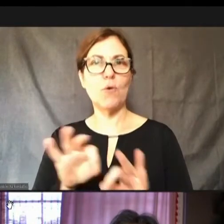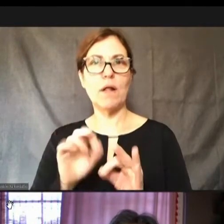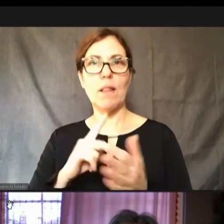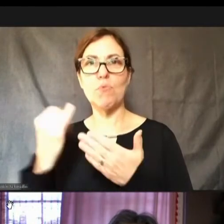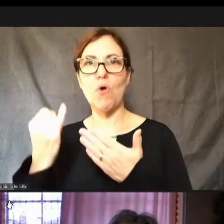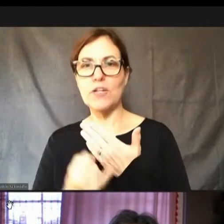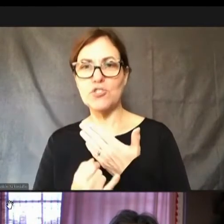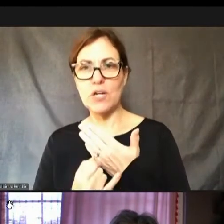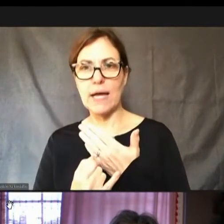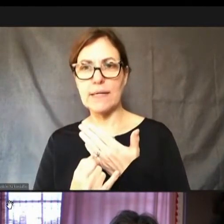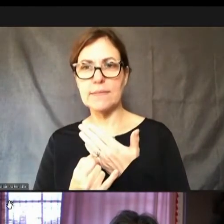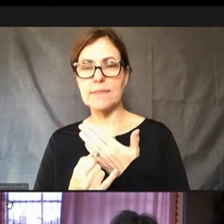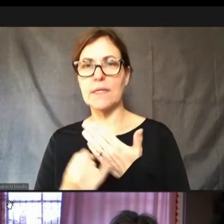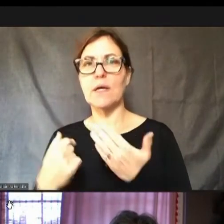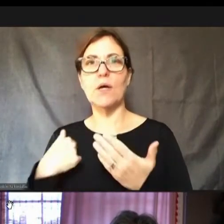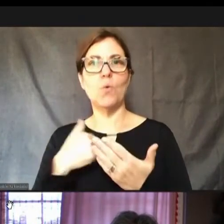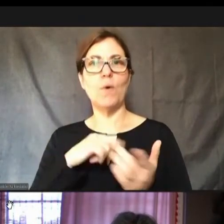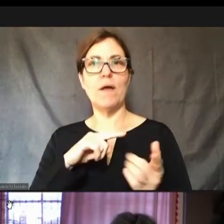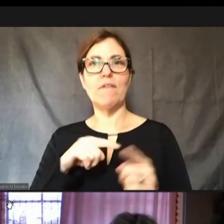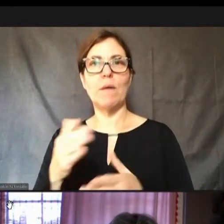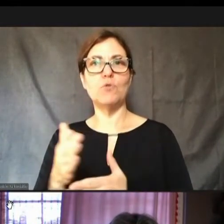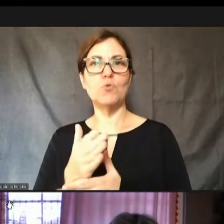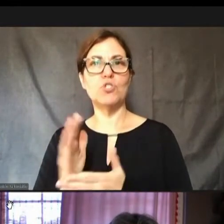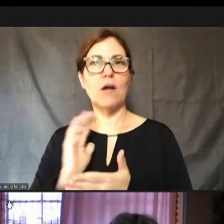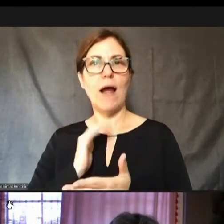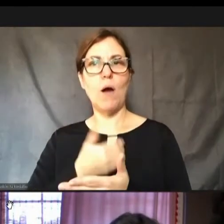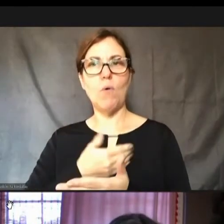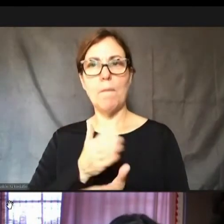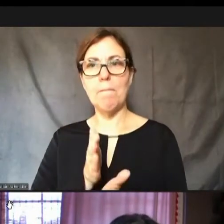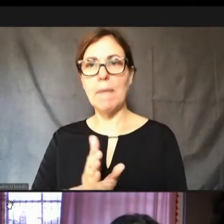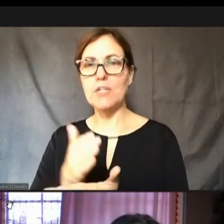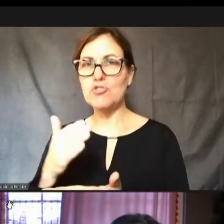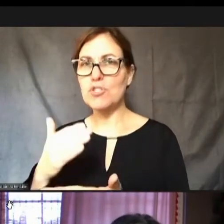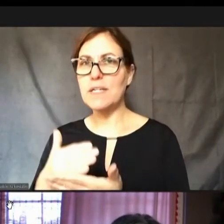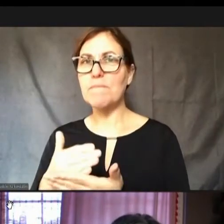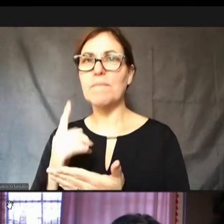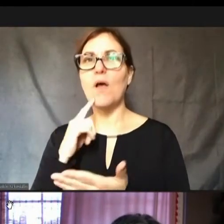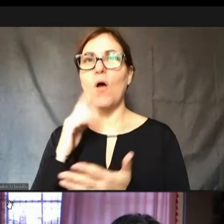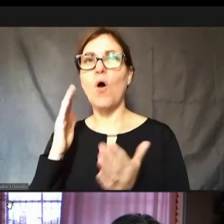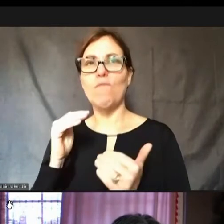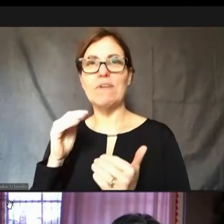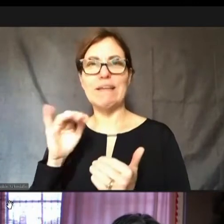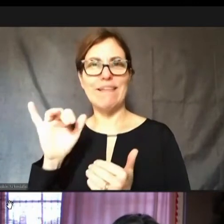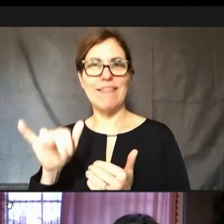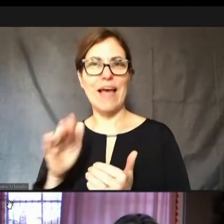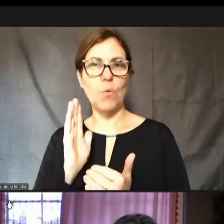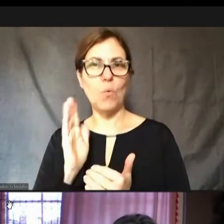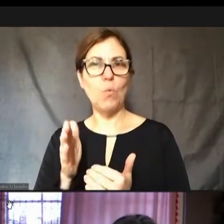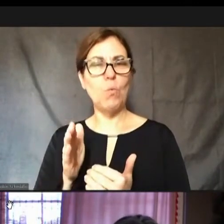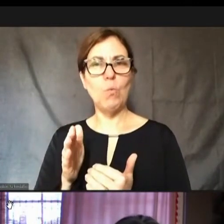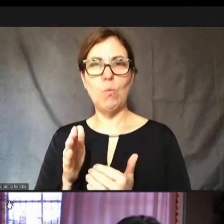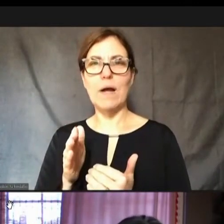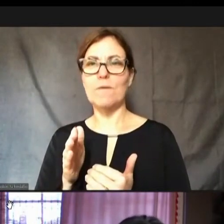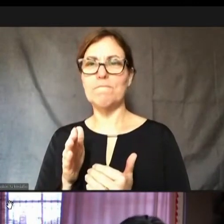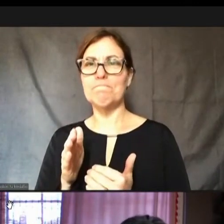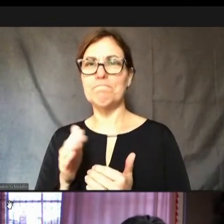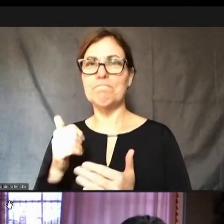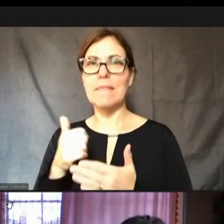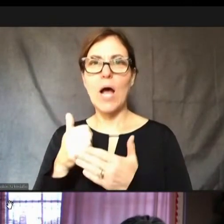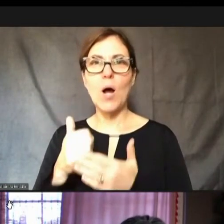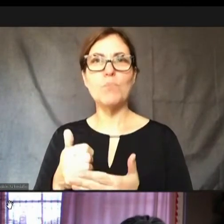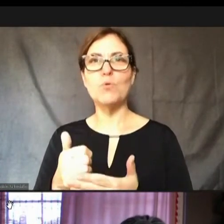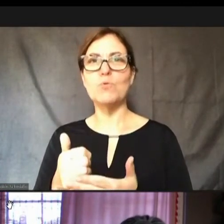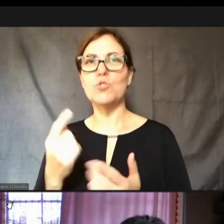have simply come to share the budget. Hopefully that will allow you to achieve your recess as